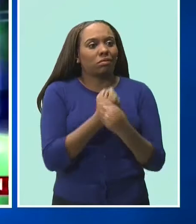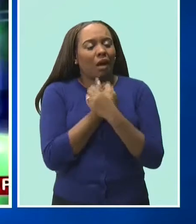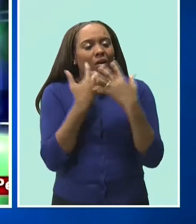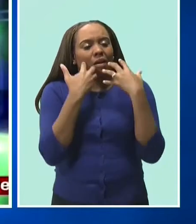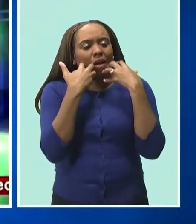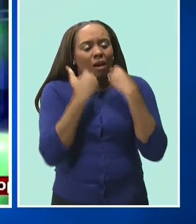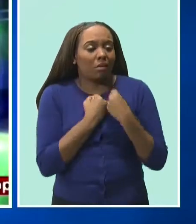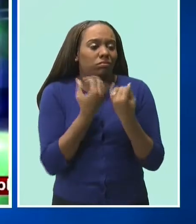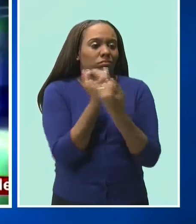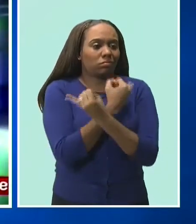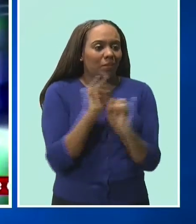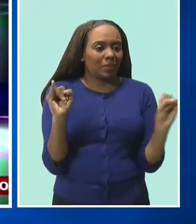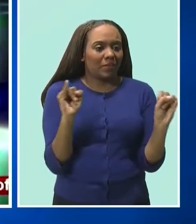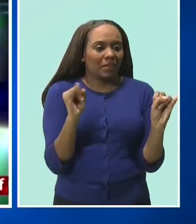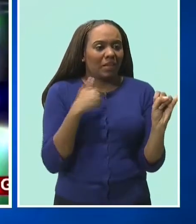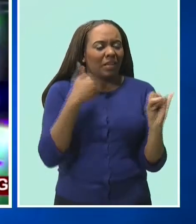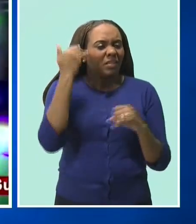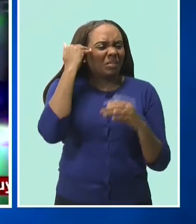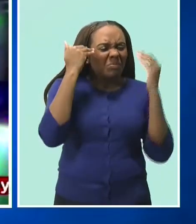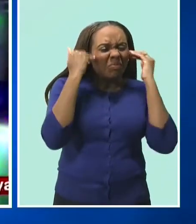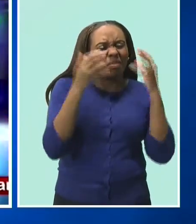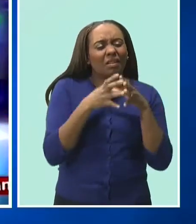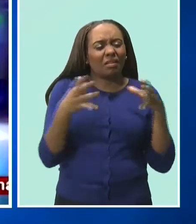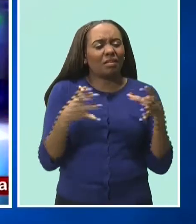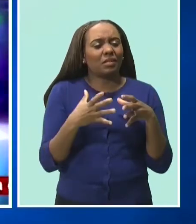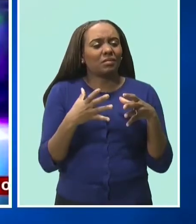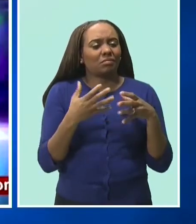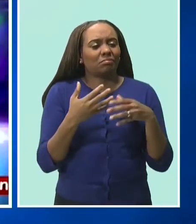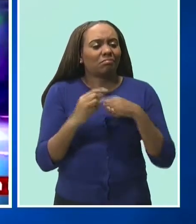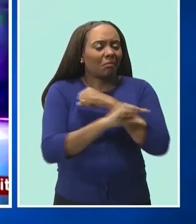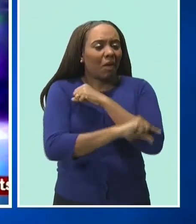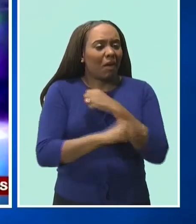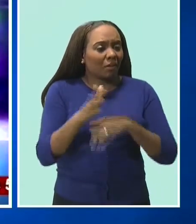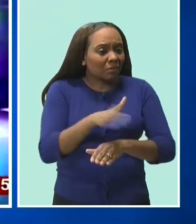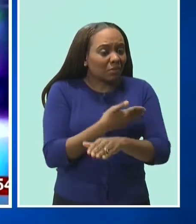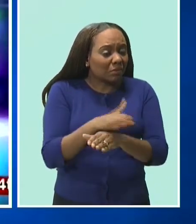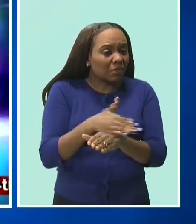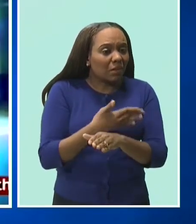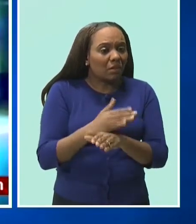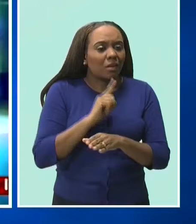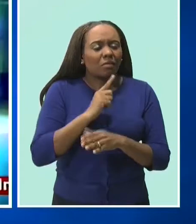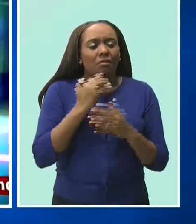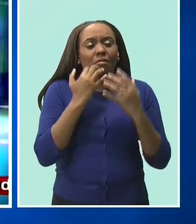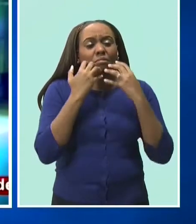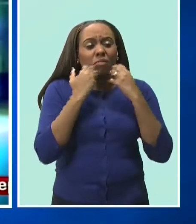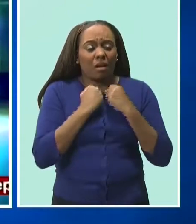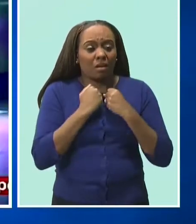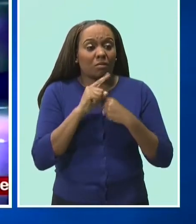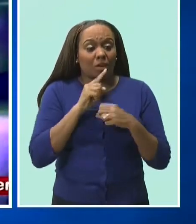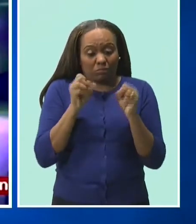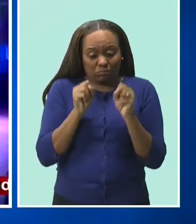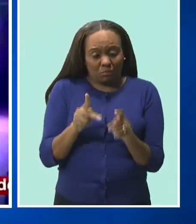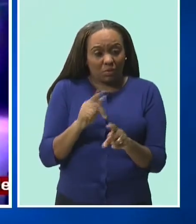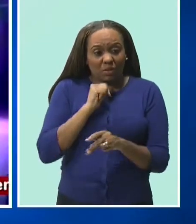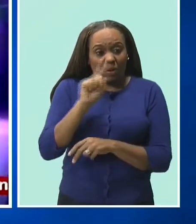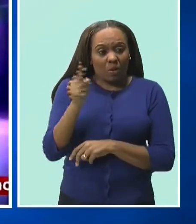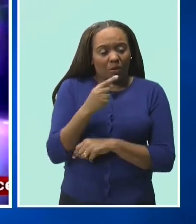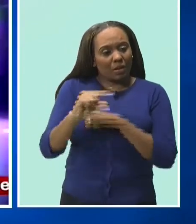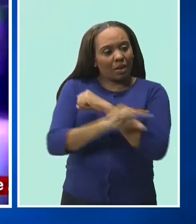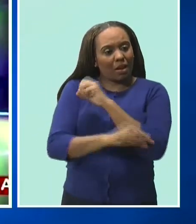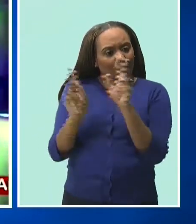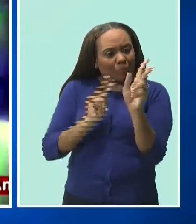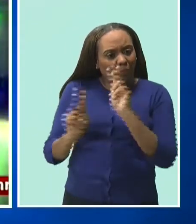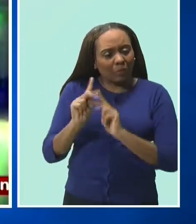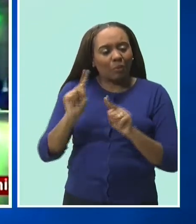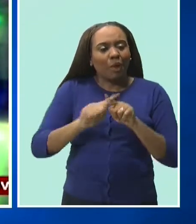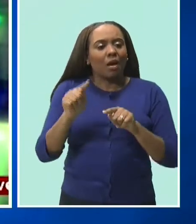it's independence, I do a lot of patriotic songs because I love Guyana so much. And this was my opportunity to not just perform for Guyanese,